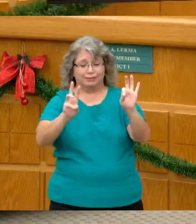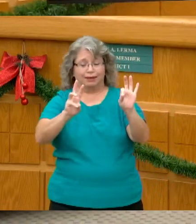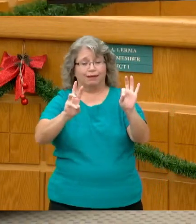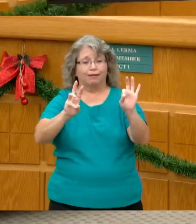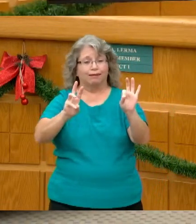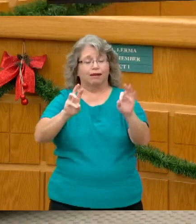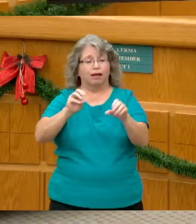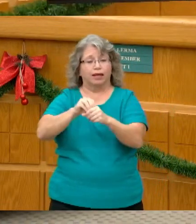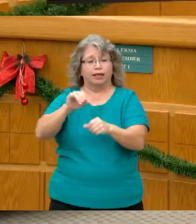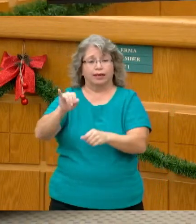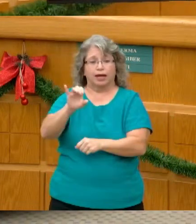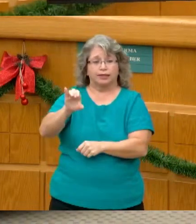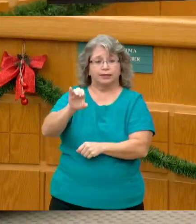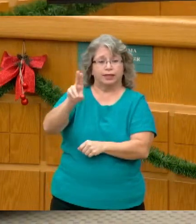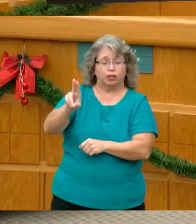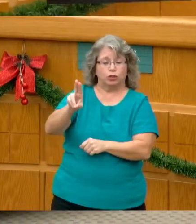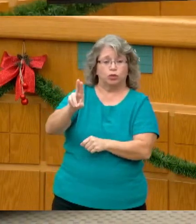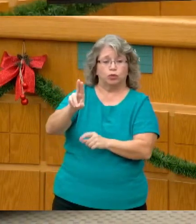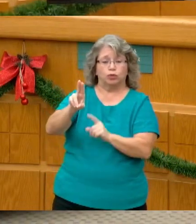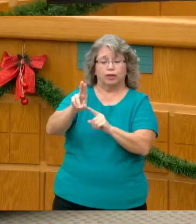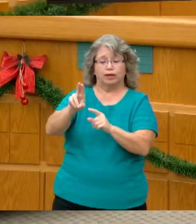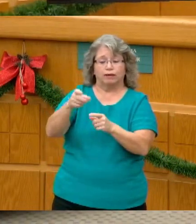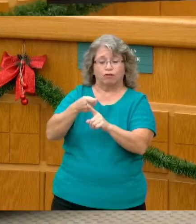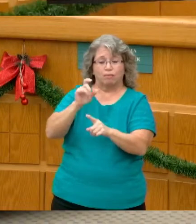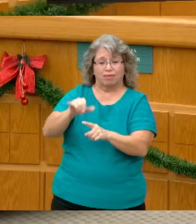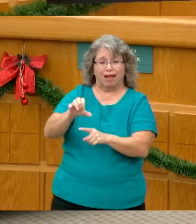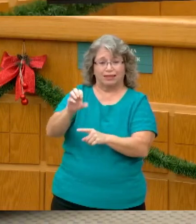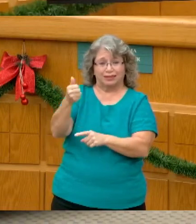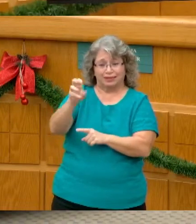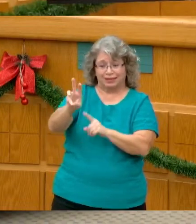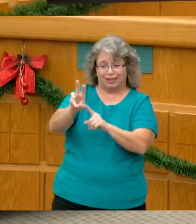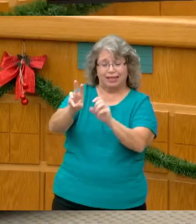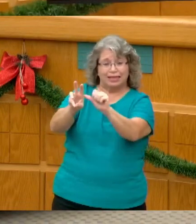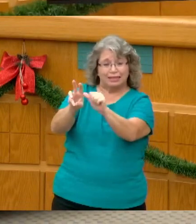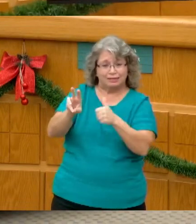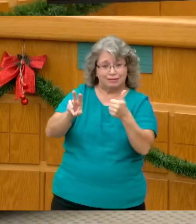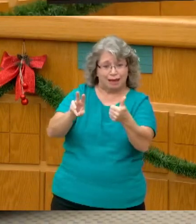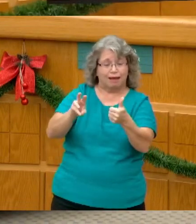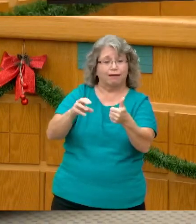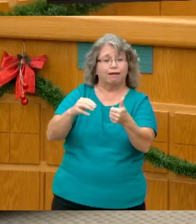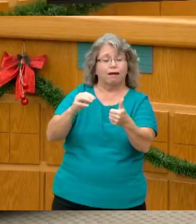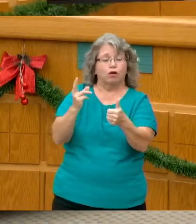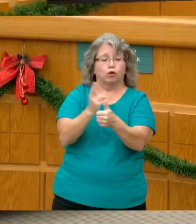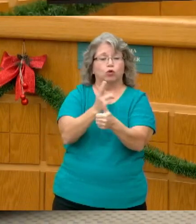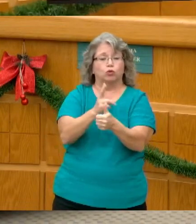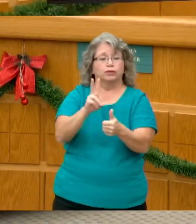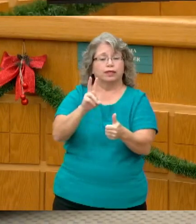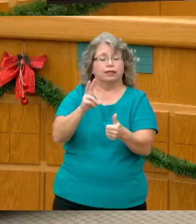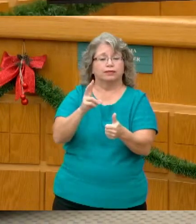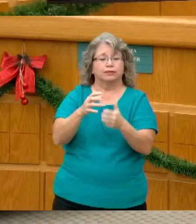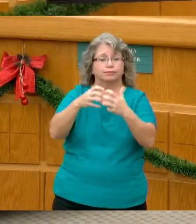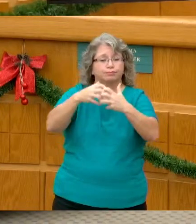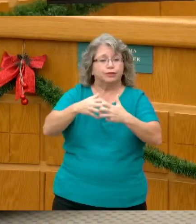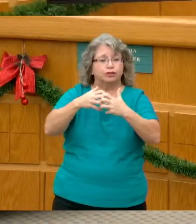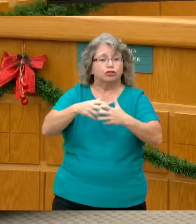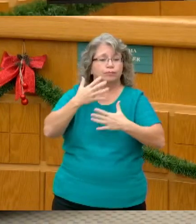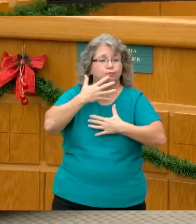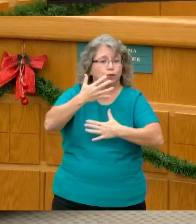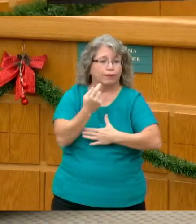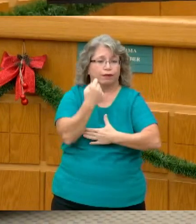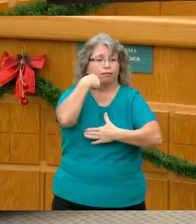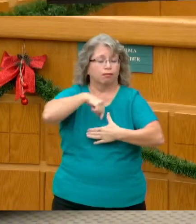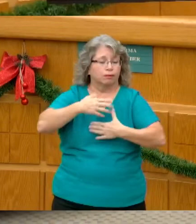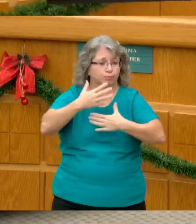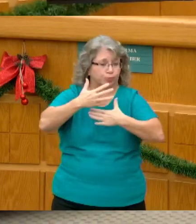That has been relatively stable as well. We have seen maybe a slight uptick there. We are continuing to monitoring that, and as